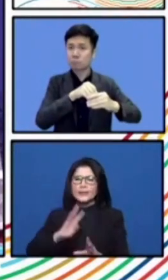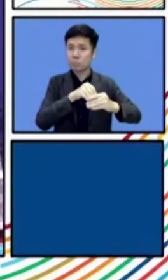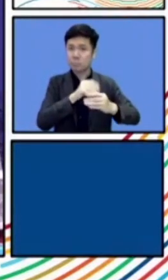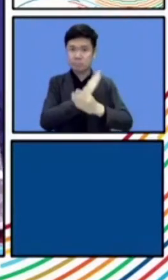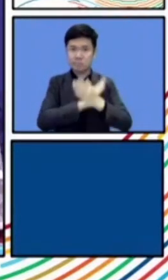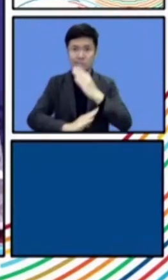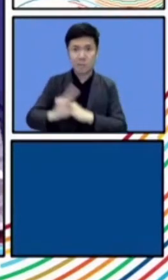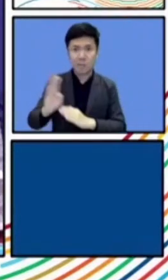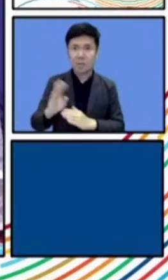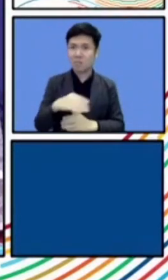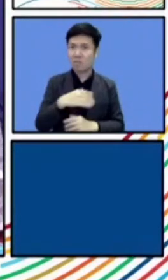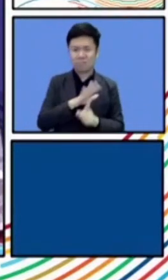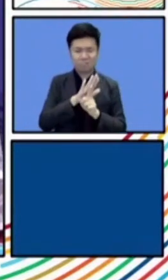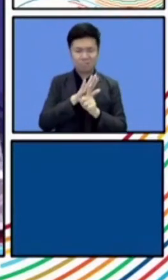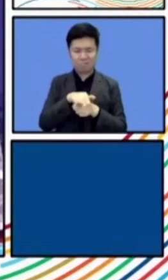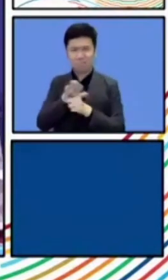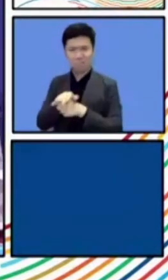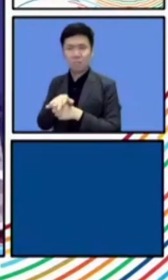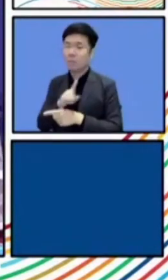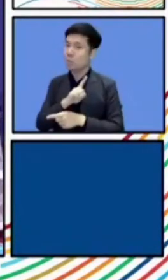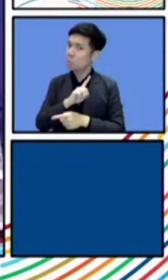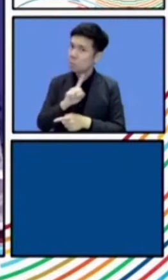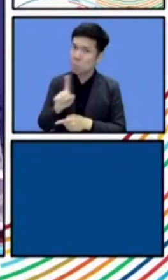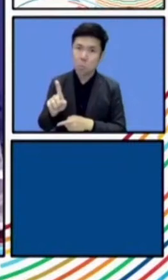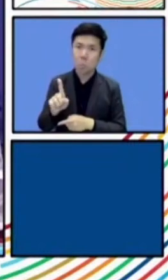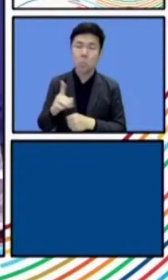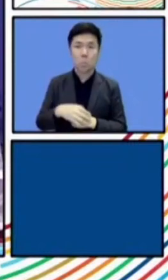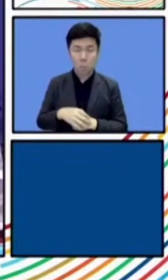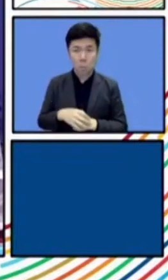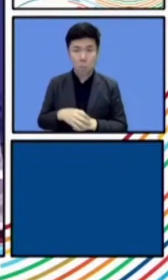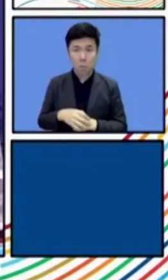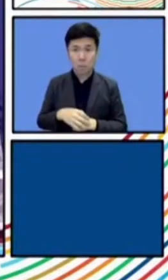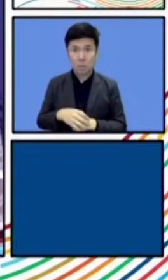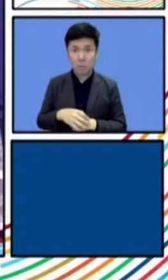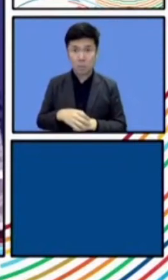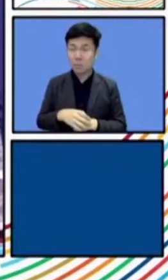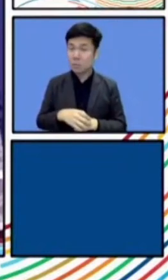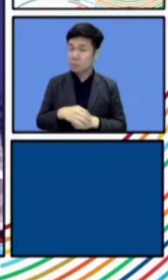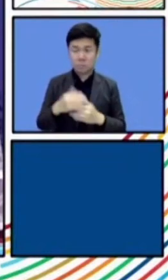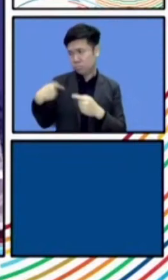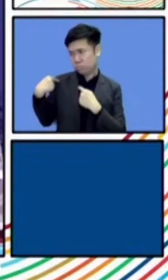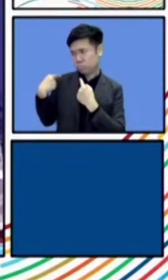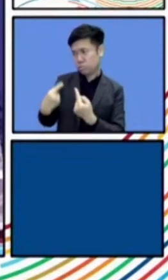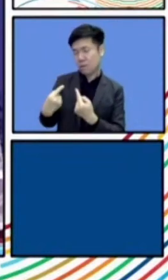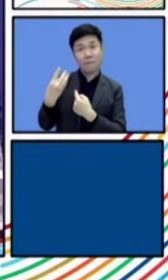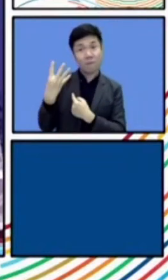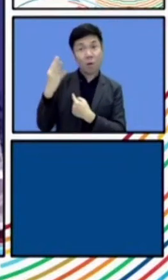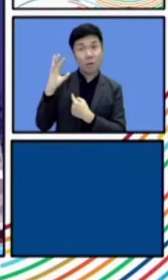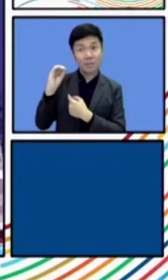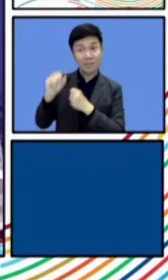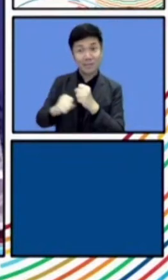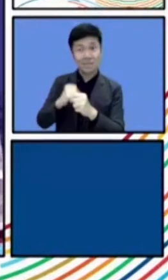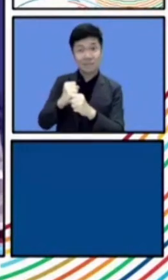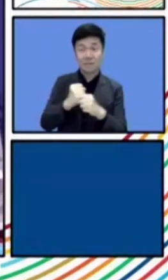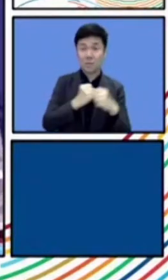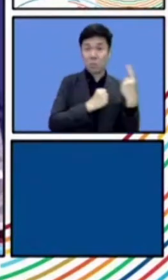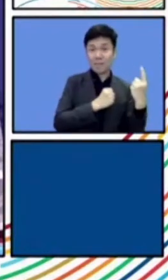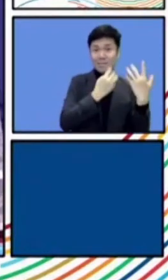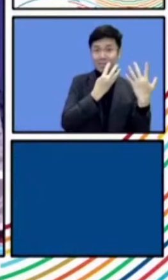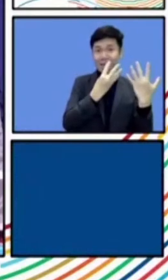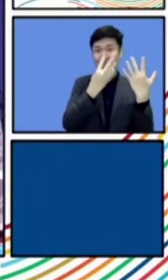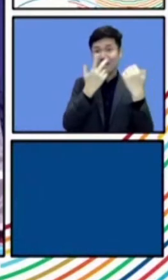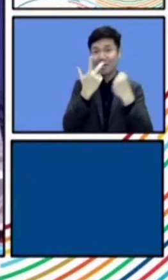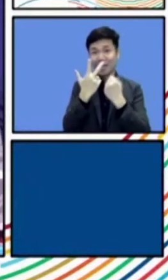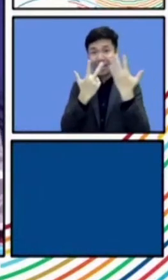bias we have gone a long way over the last 40 years since 1981 when the international year of